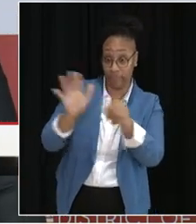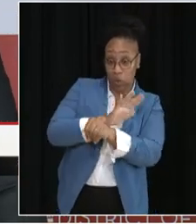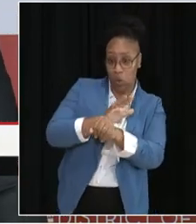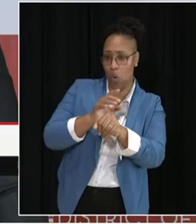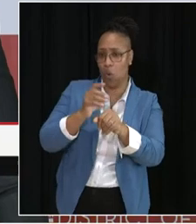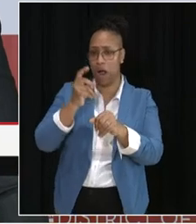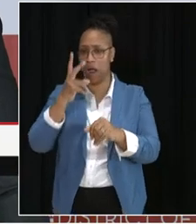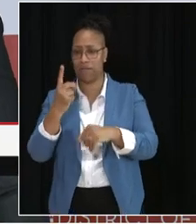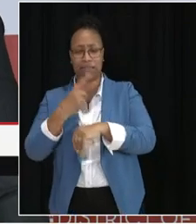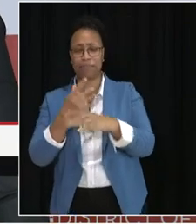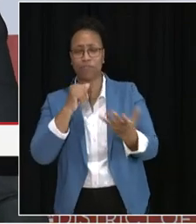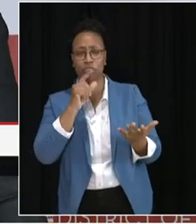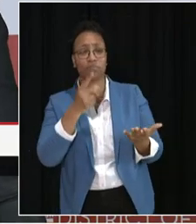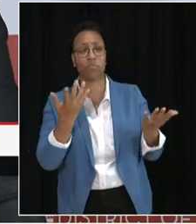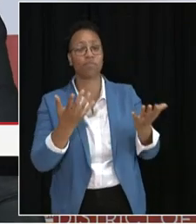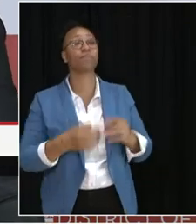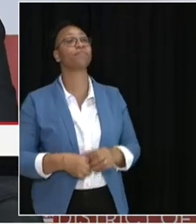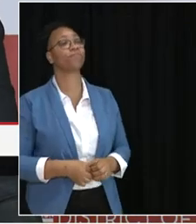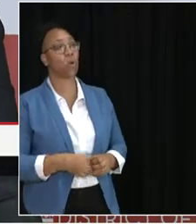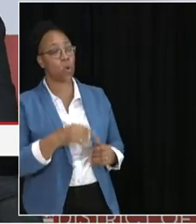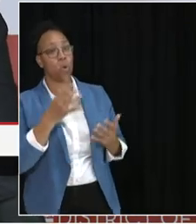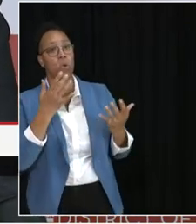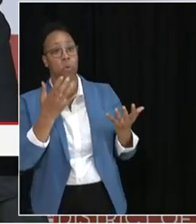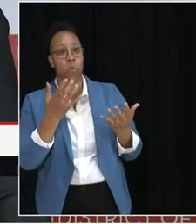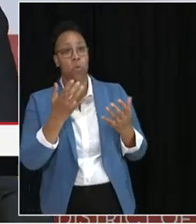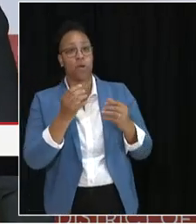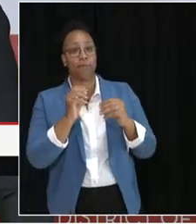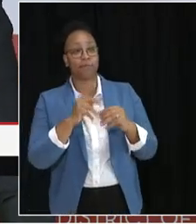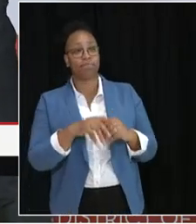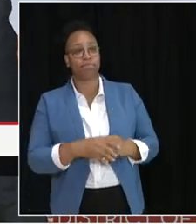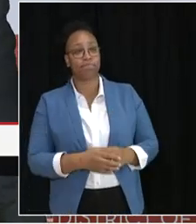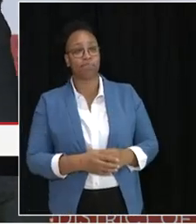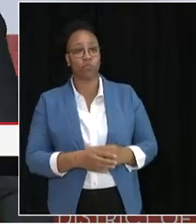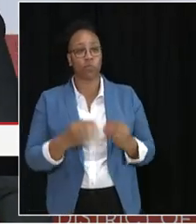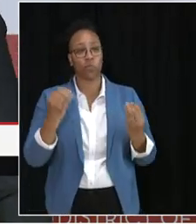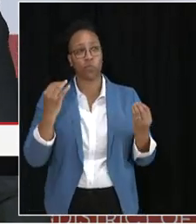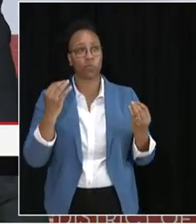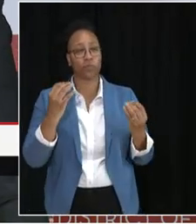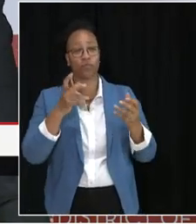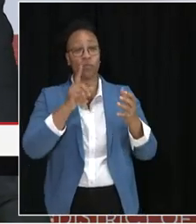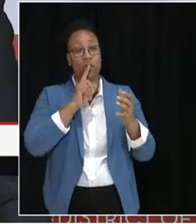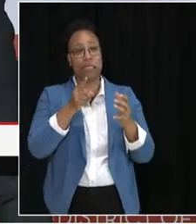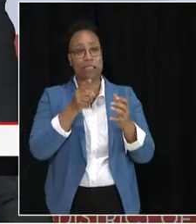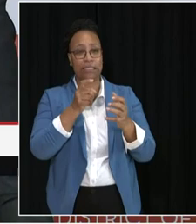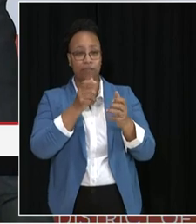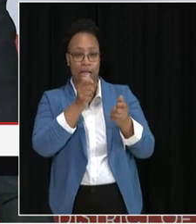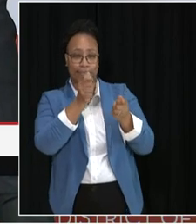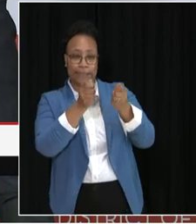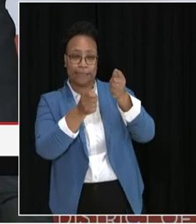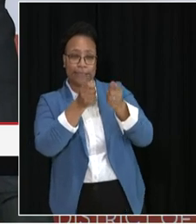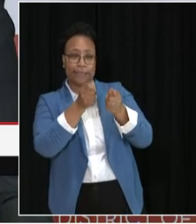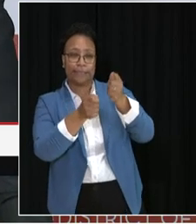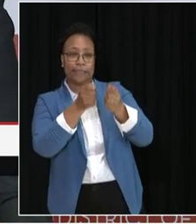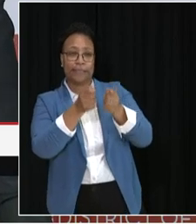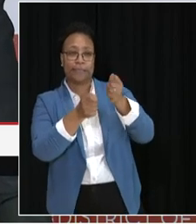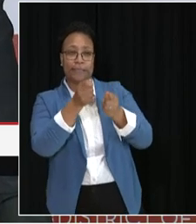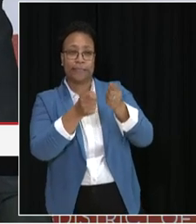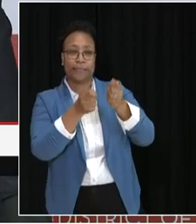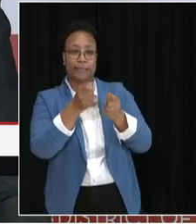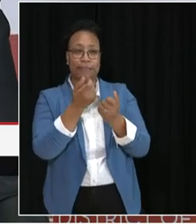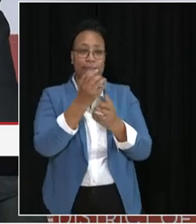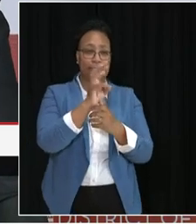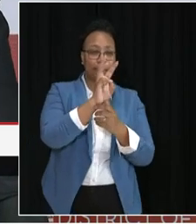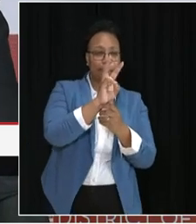a regulation that has been modified. So we call it the 80-60 rule, but there was a policy that if you